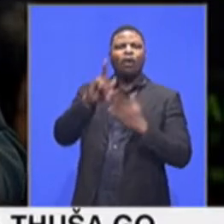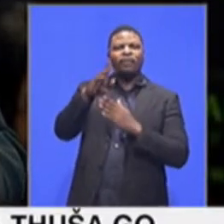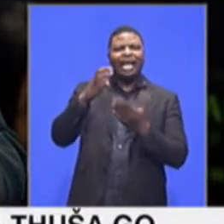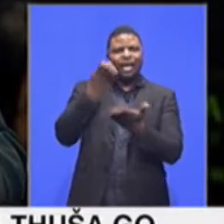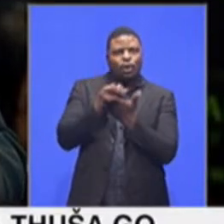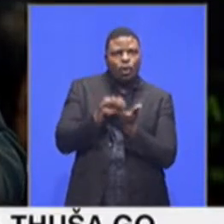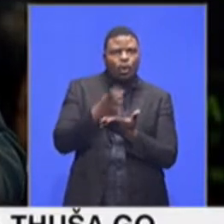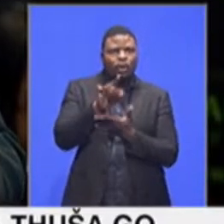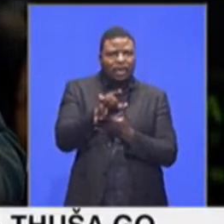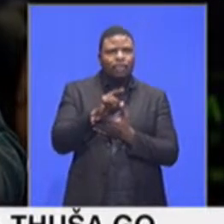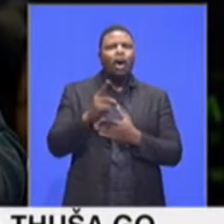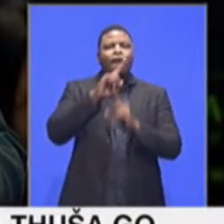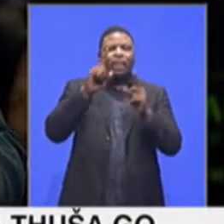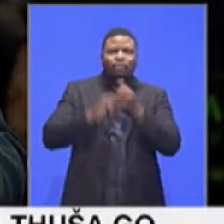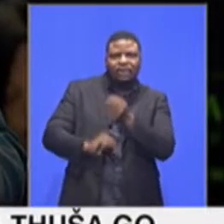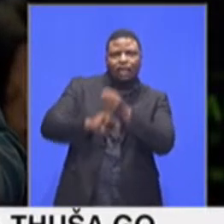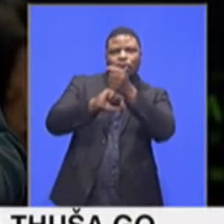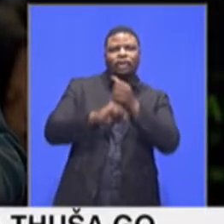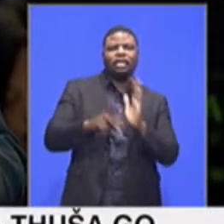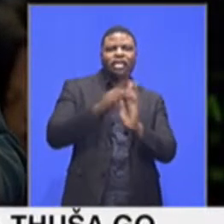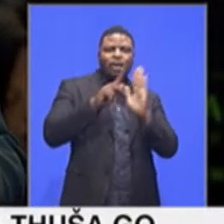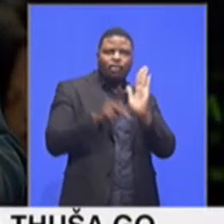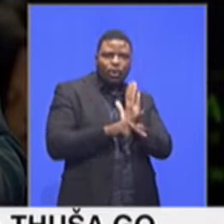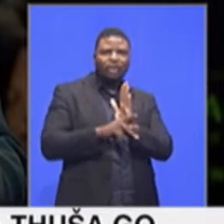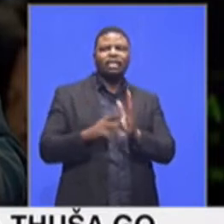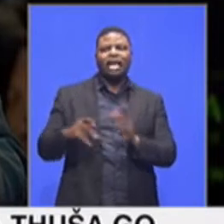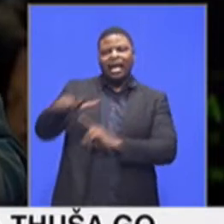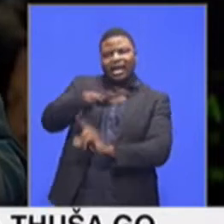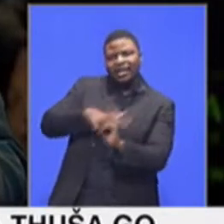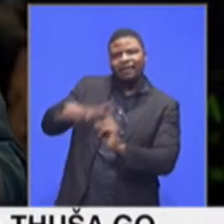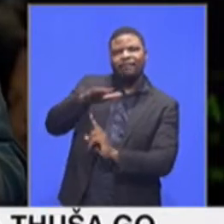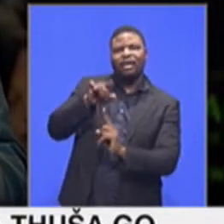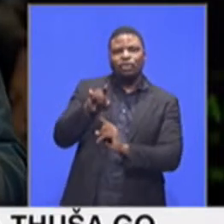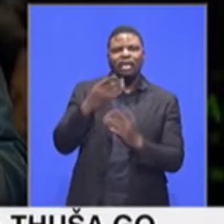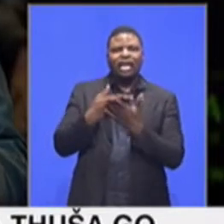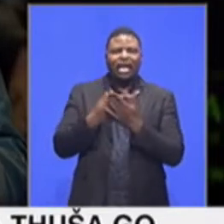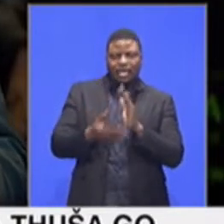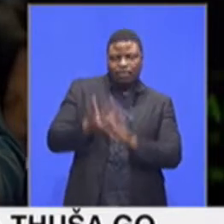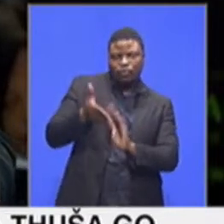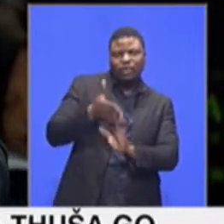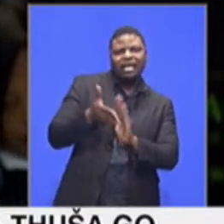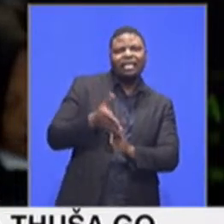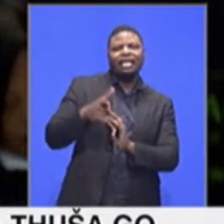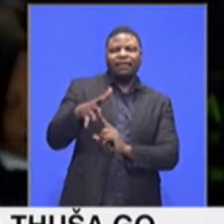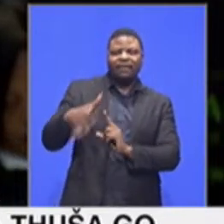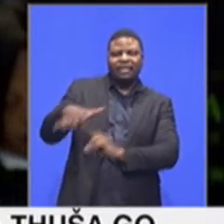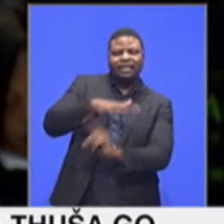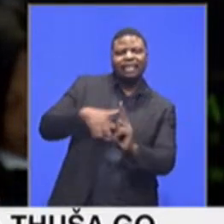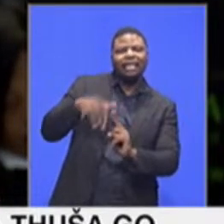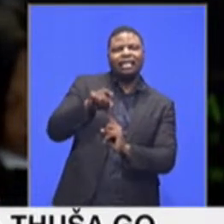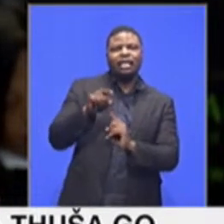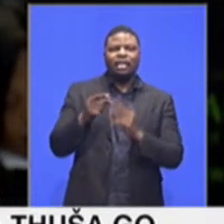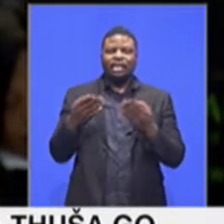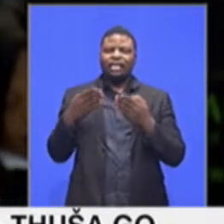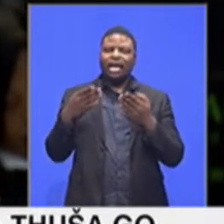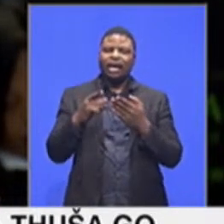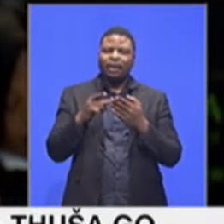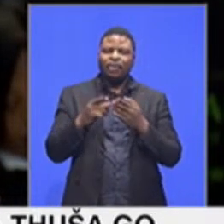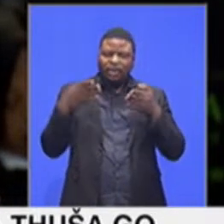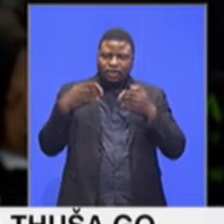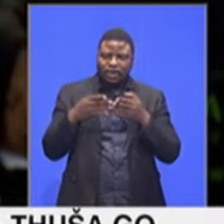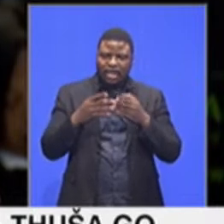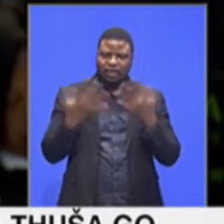by a policy environment that promotes the performance of productive sectors in an integrated way. This will